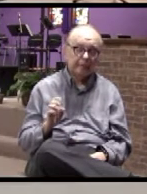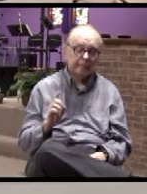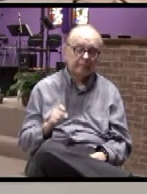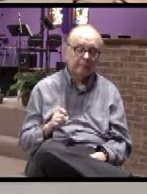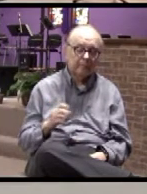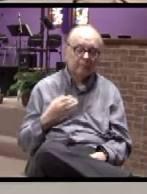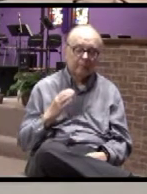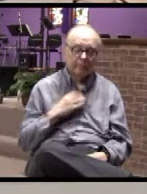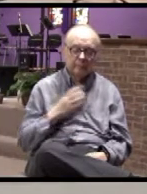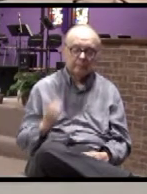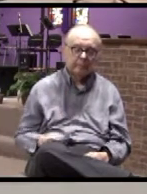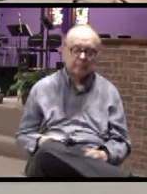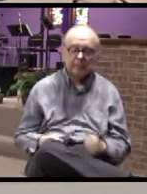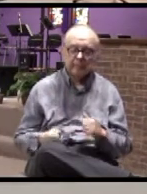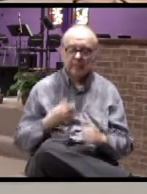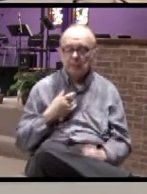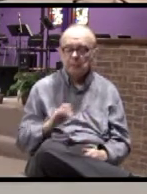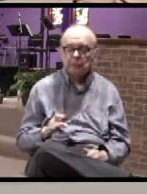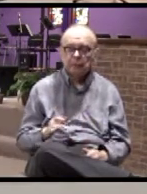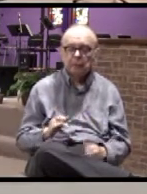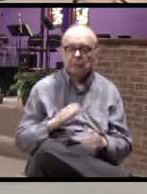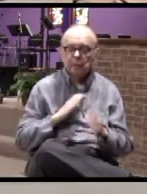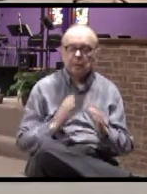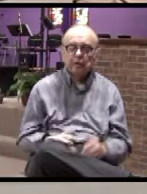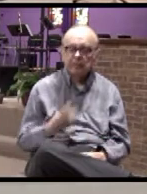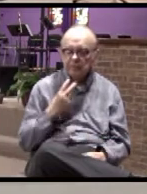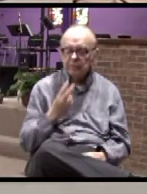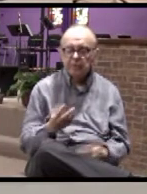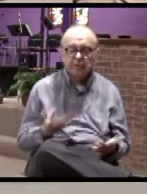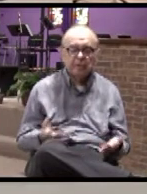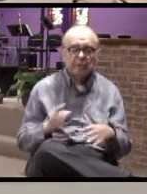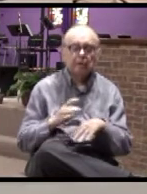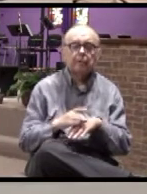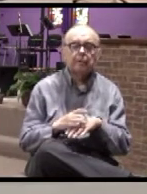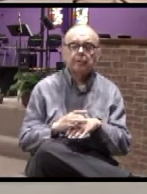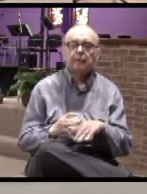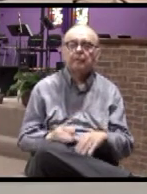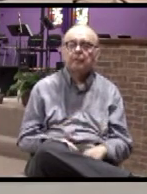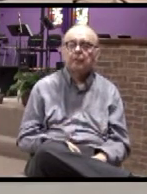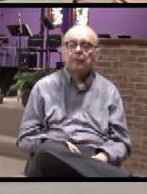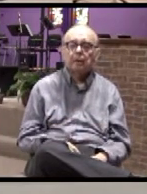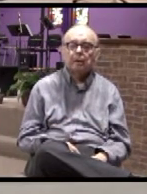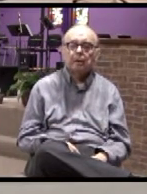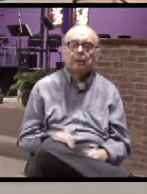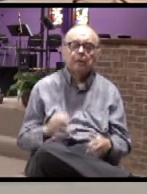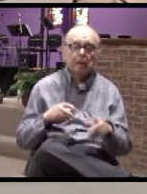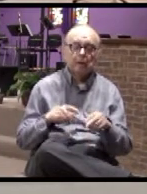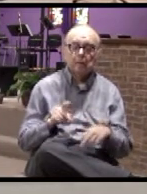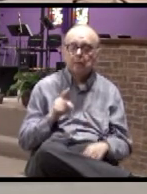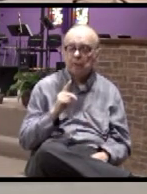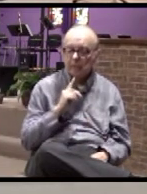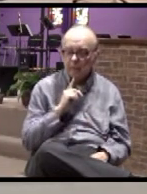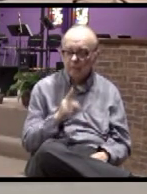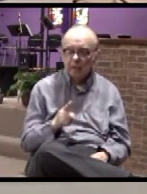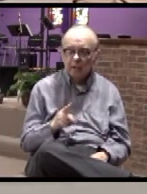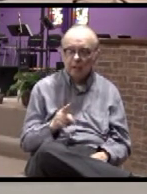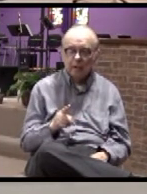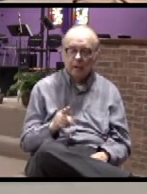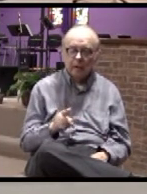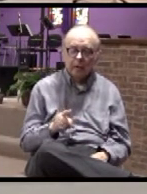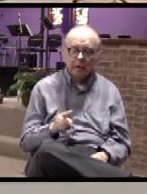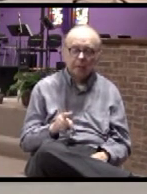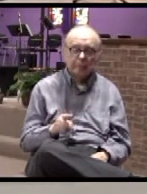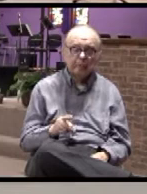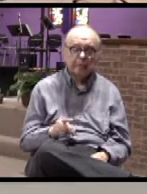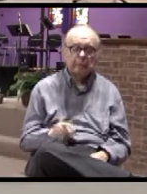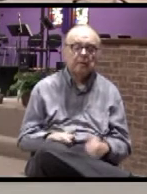I was the most miserable Christian that you've ever seen on the face of the earth. As Paul says, I was probably the chiefest of all